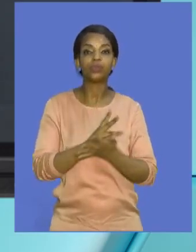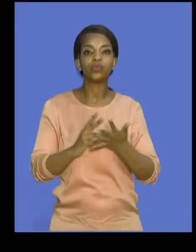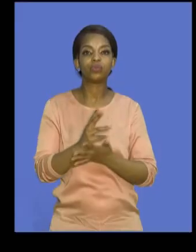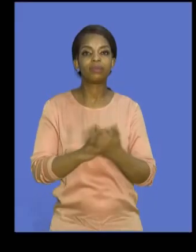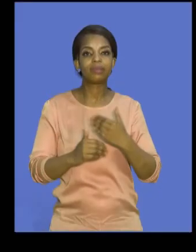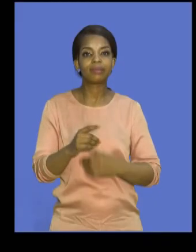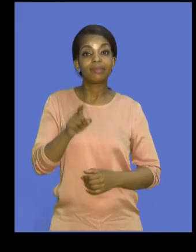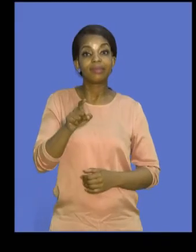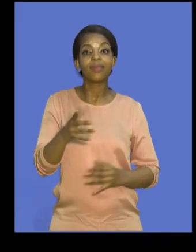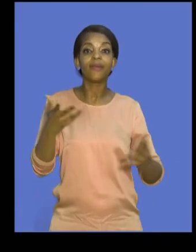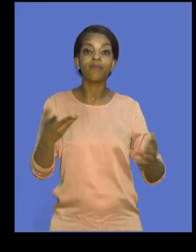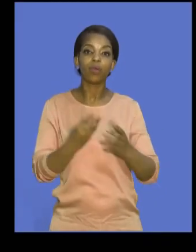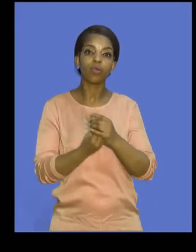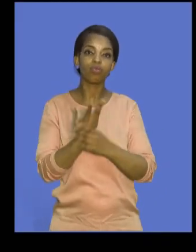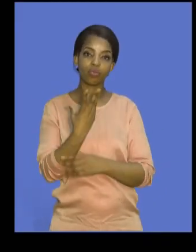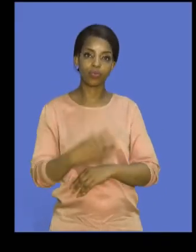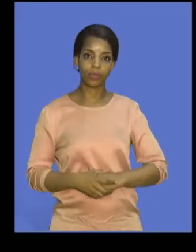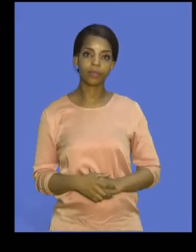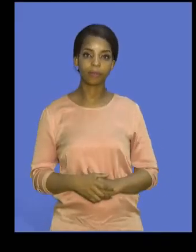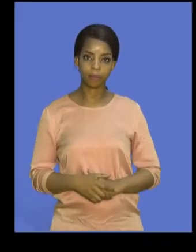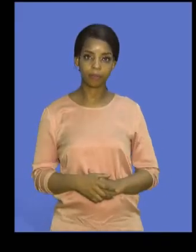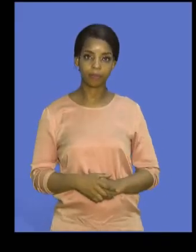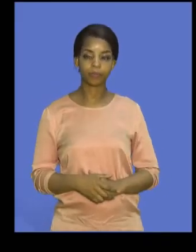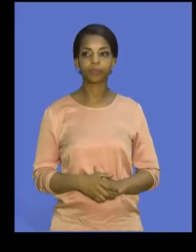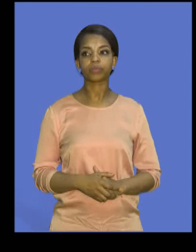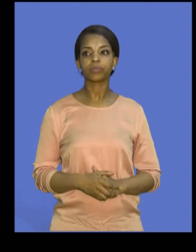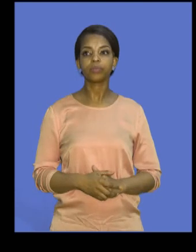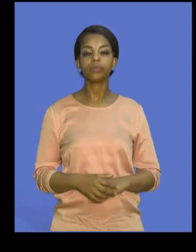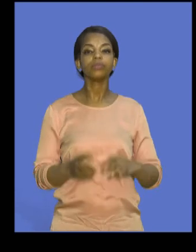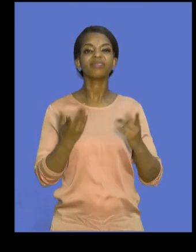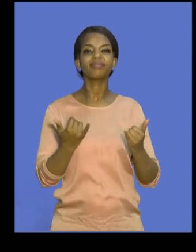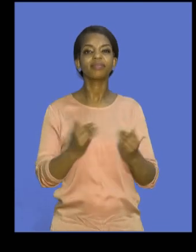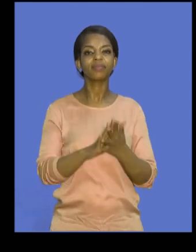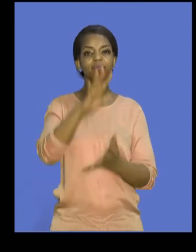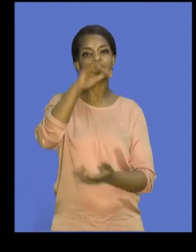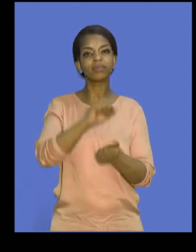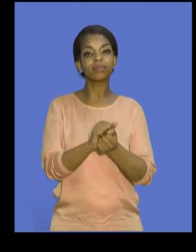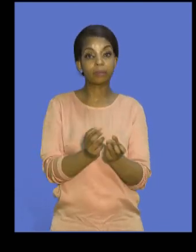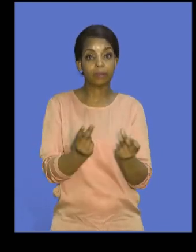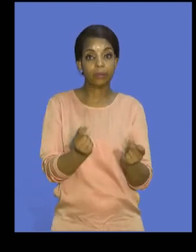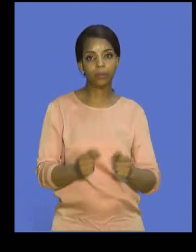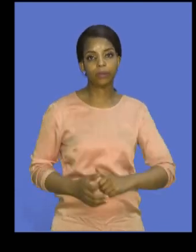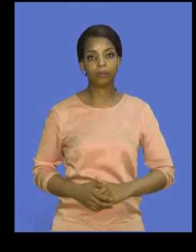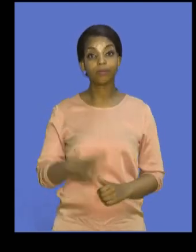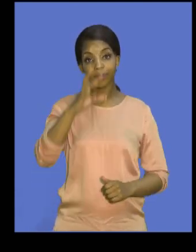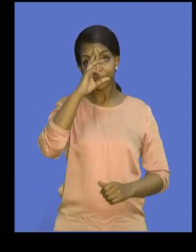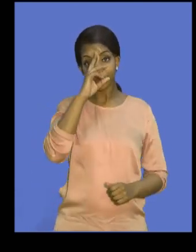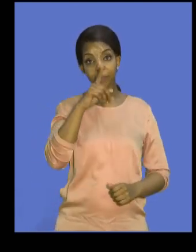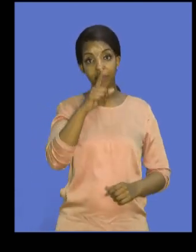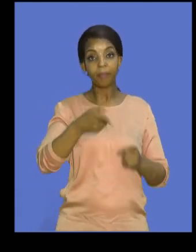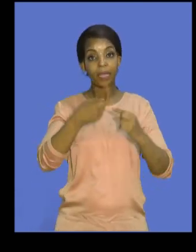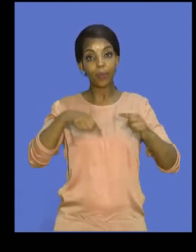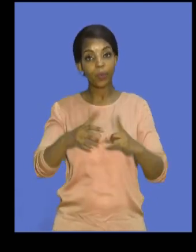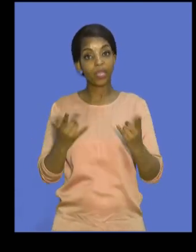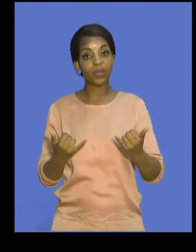that. So just to summarize quickly what we're looking at, remember our big idea, guys, was growth, right?